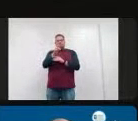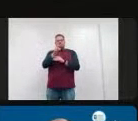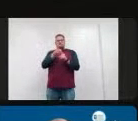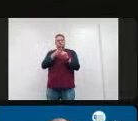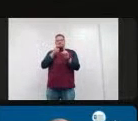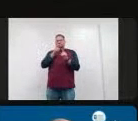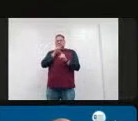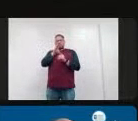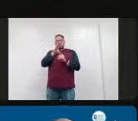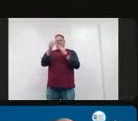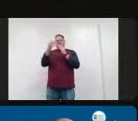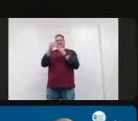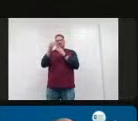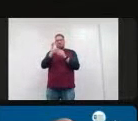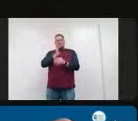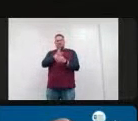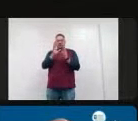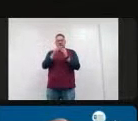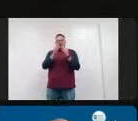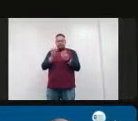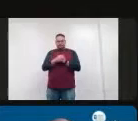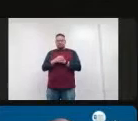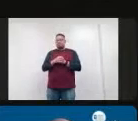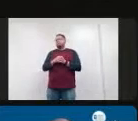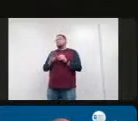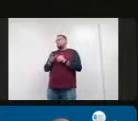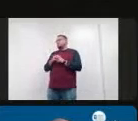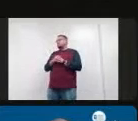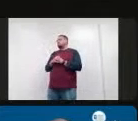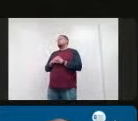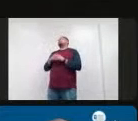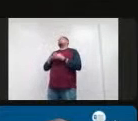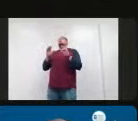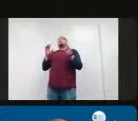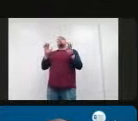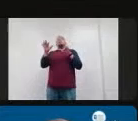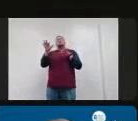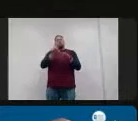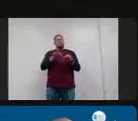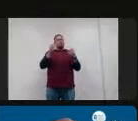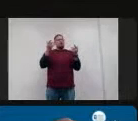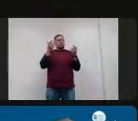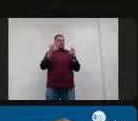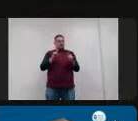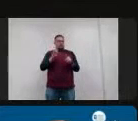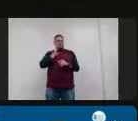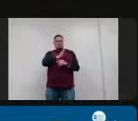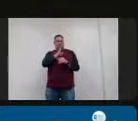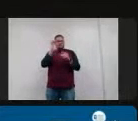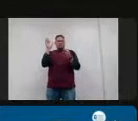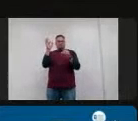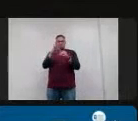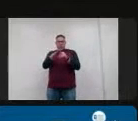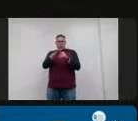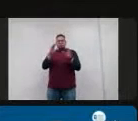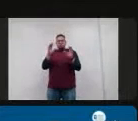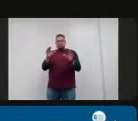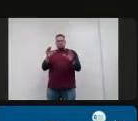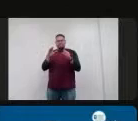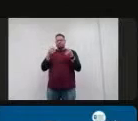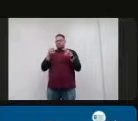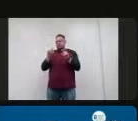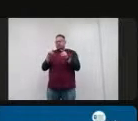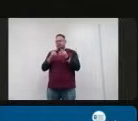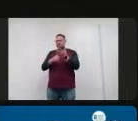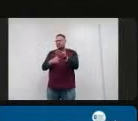Okay. Well, let me explain it very clear. Once the board boards, saying during the discussion,